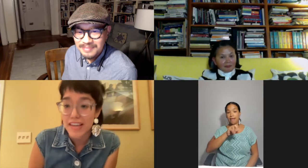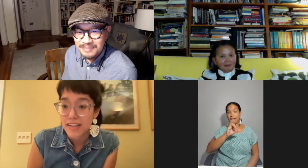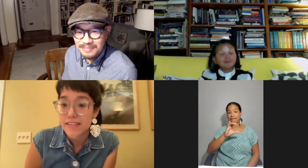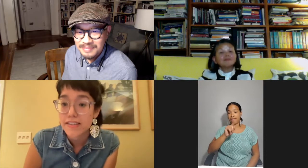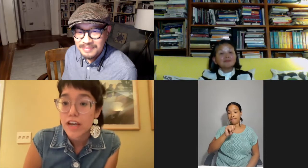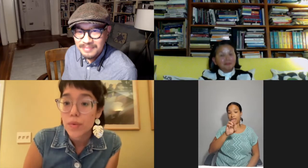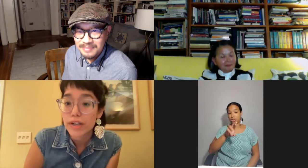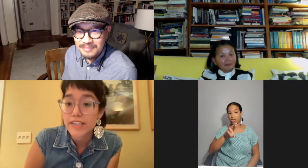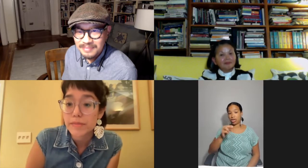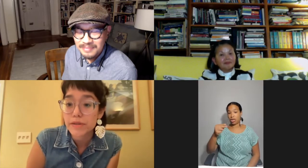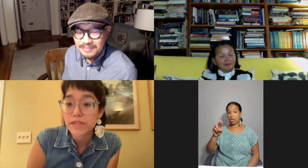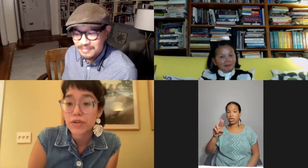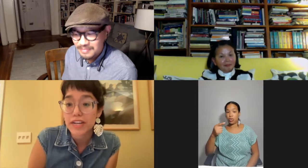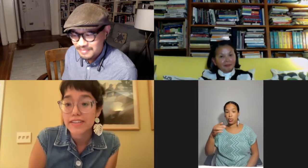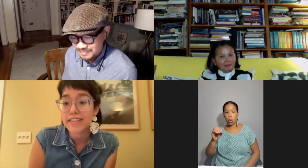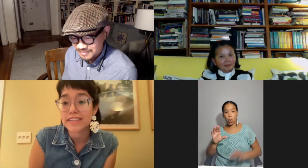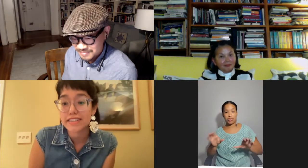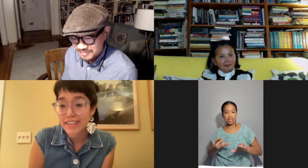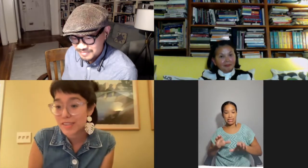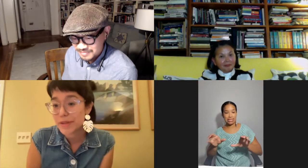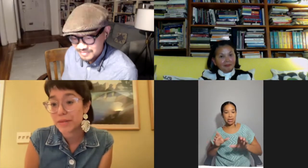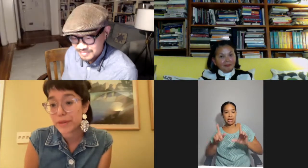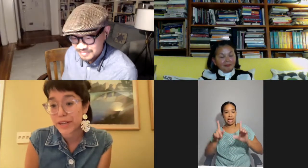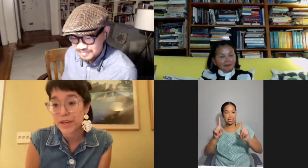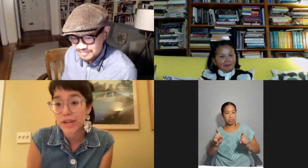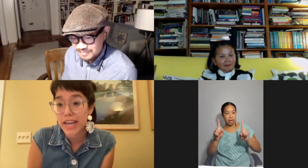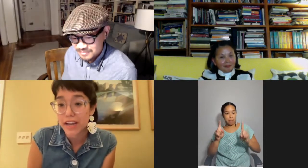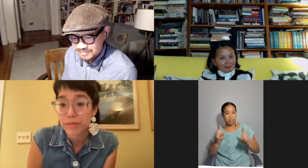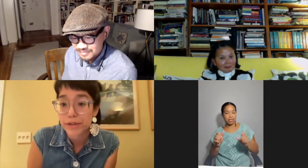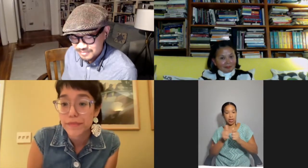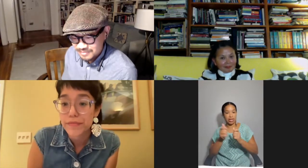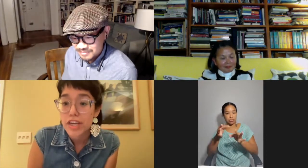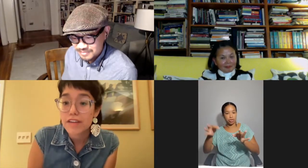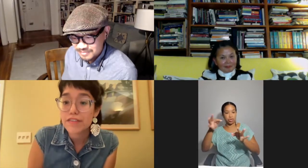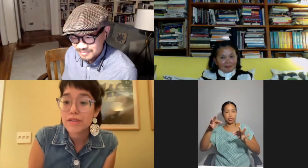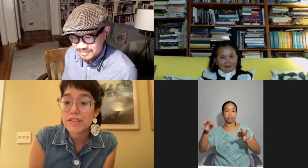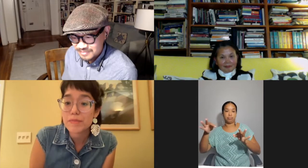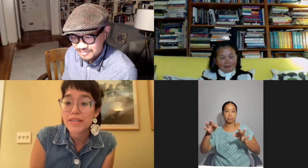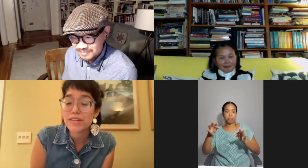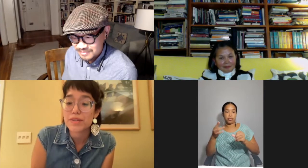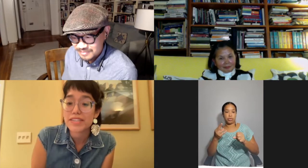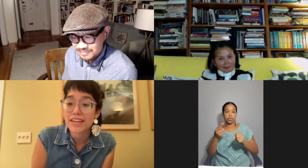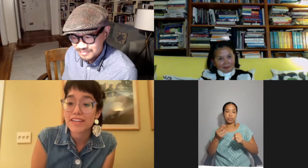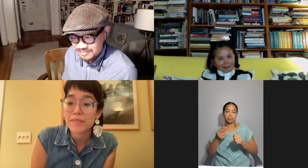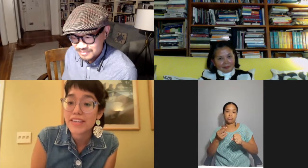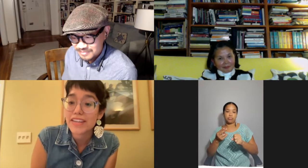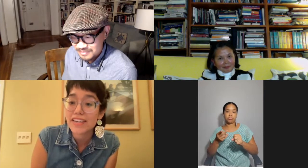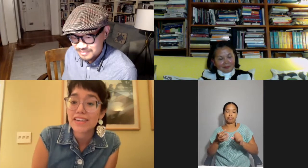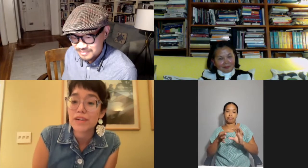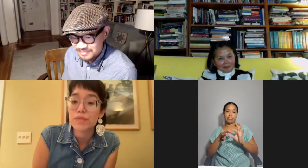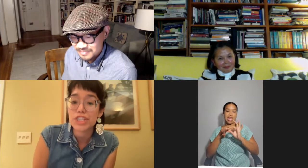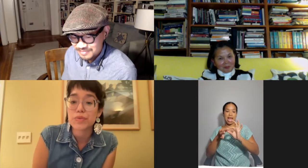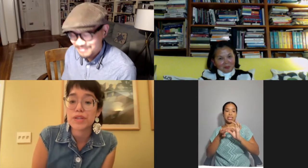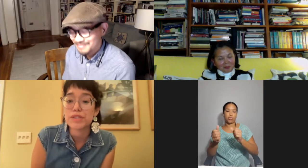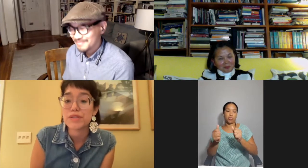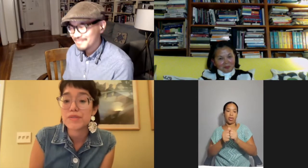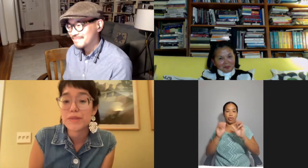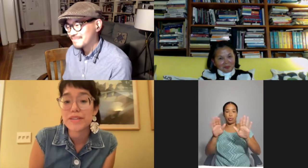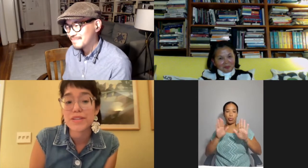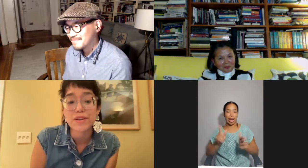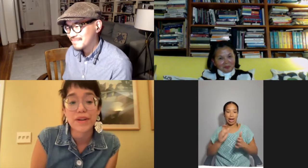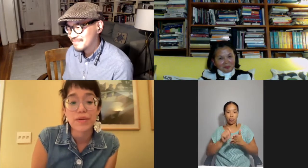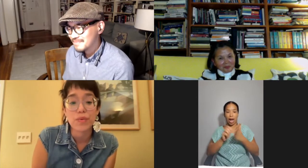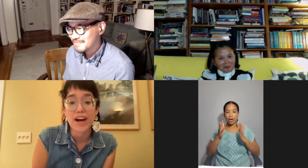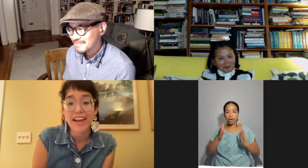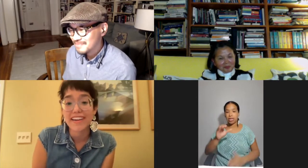spiritualism, seance, where he spoke to greats like Shakespeare, Plato, and Hannibal. If you could speak to a dead comedian, which one would you